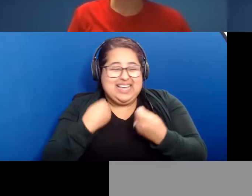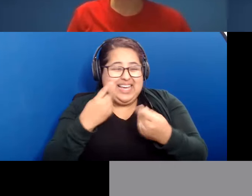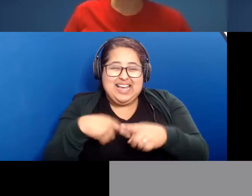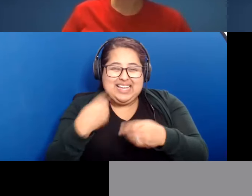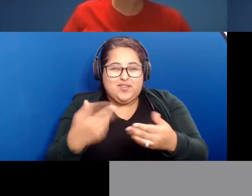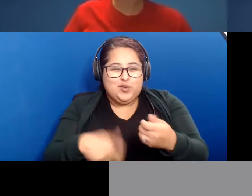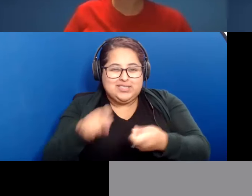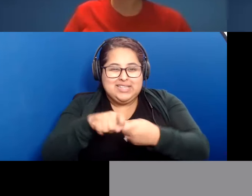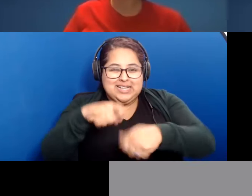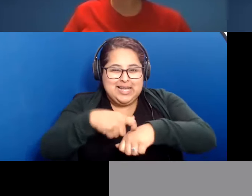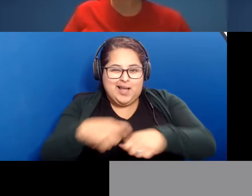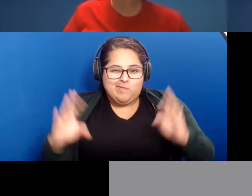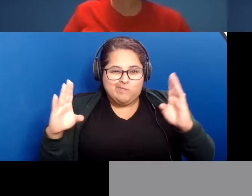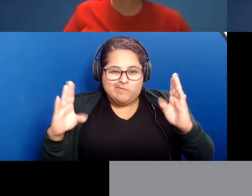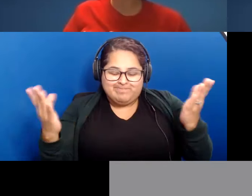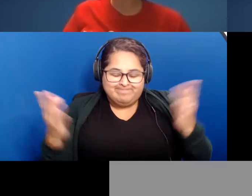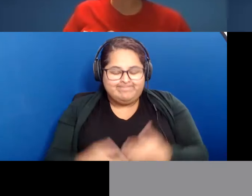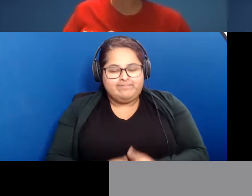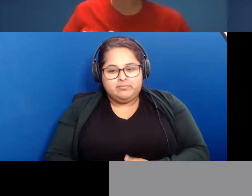frame.